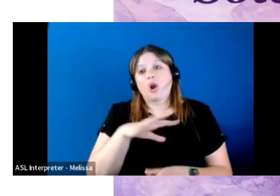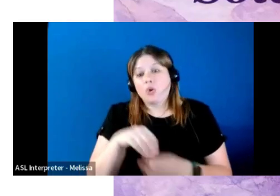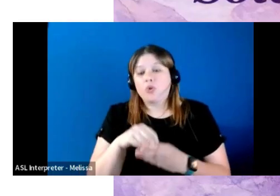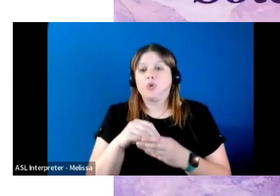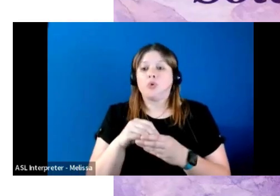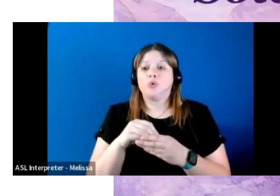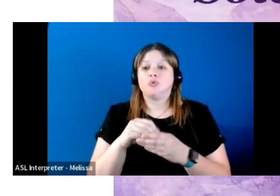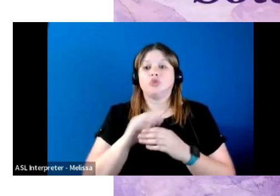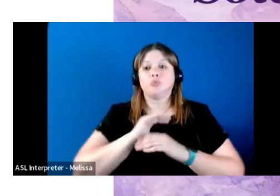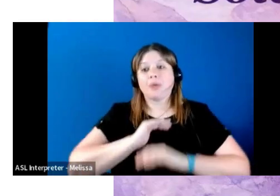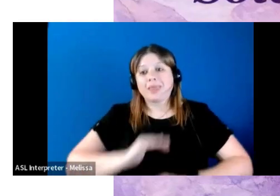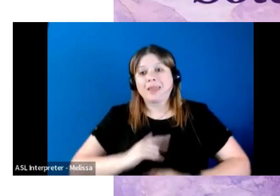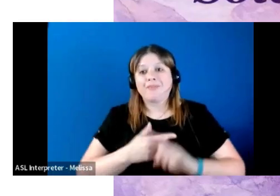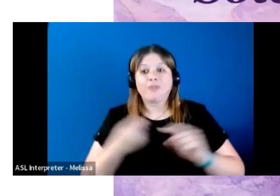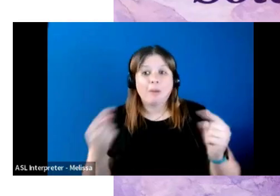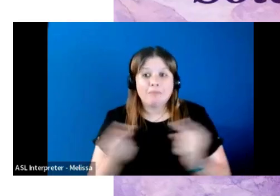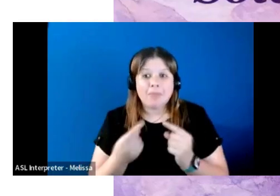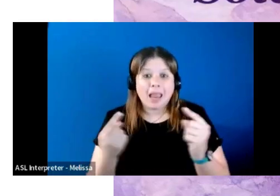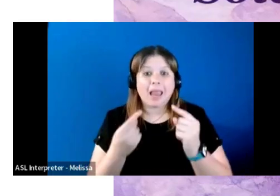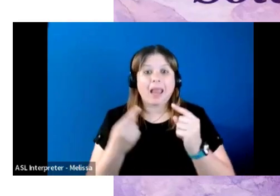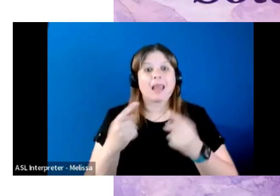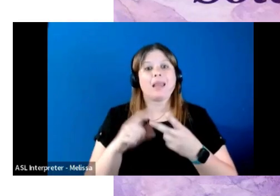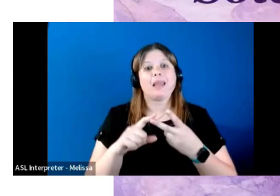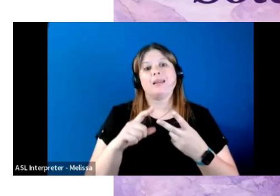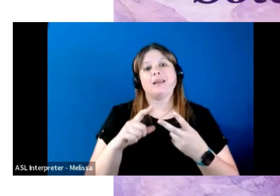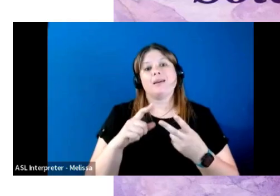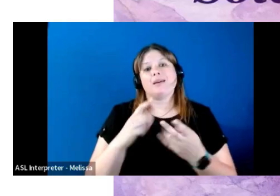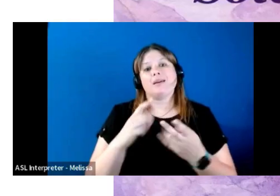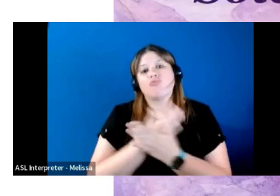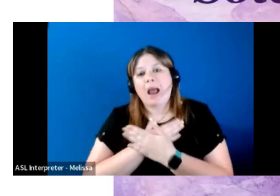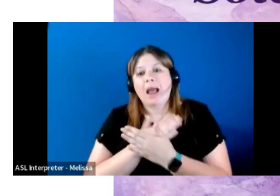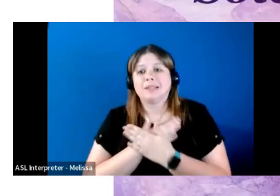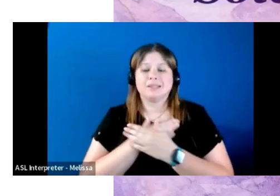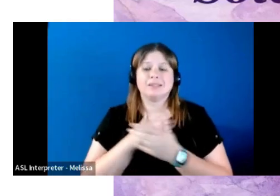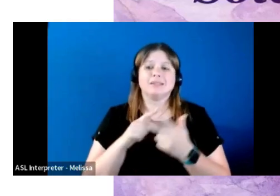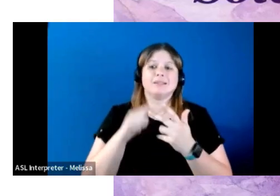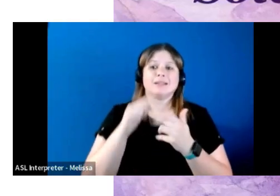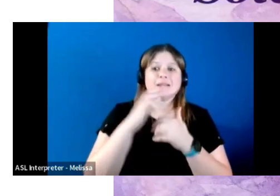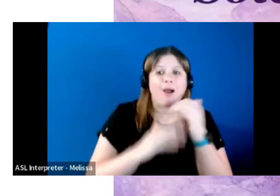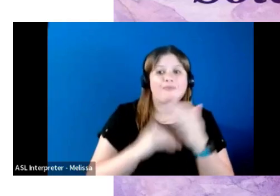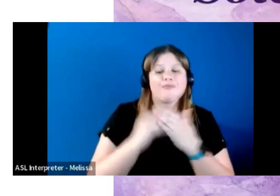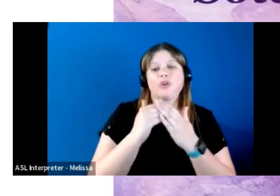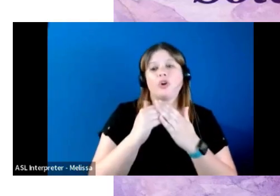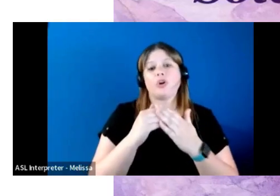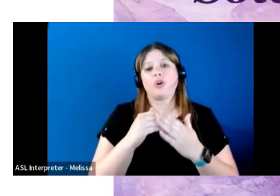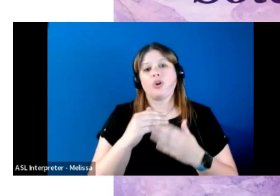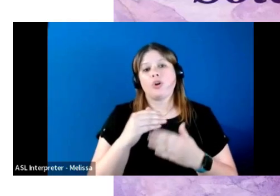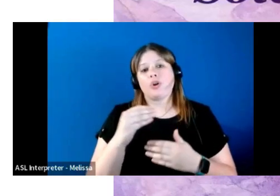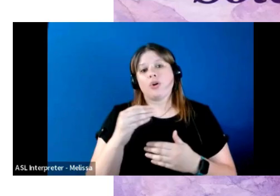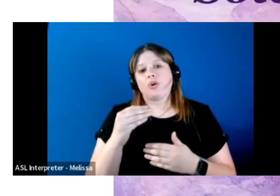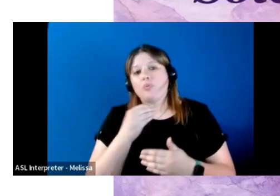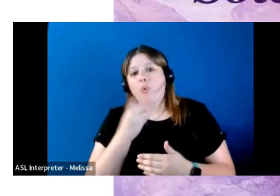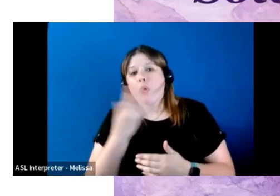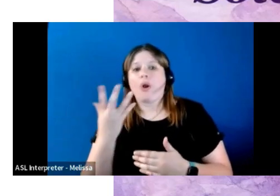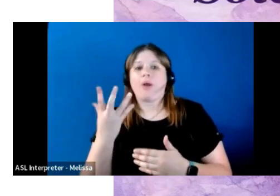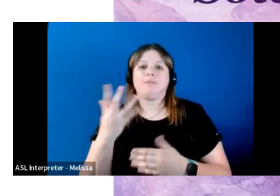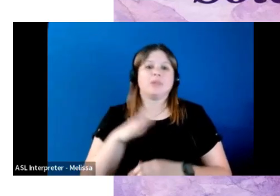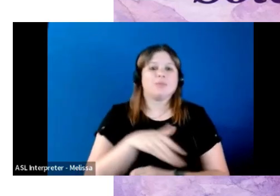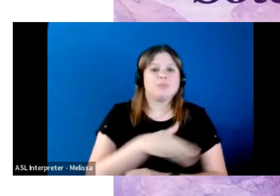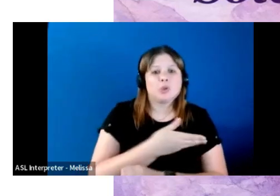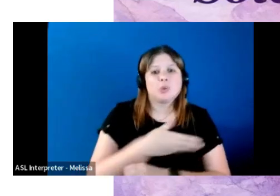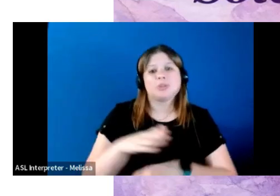pain, comfort, rest, warmth, movement, touch, music, emotional safety,